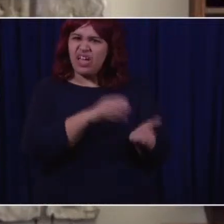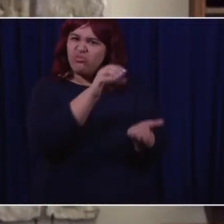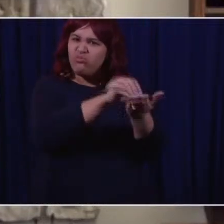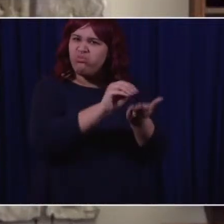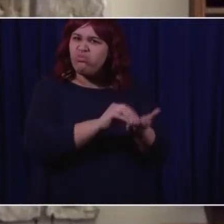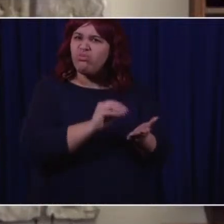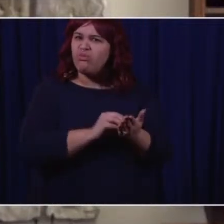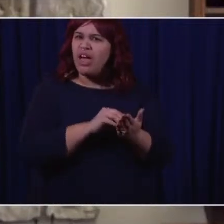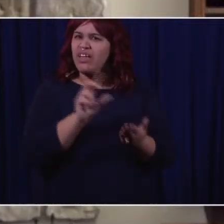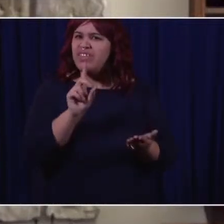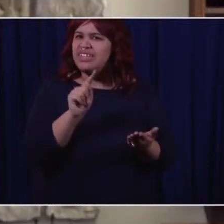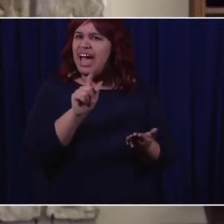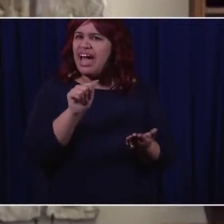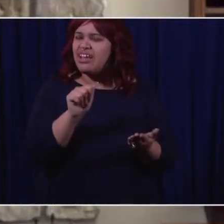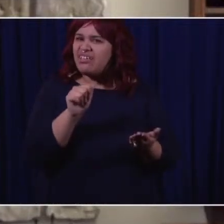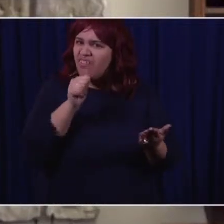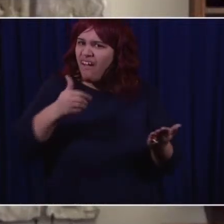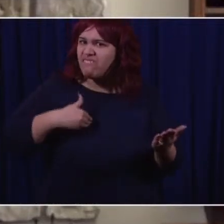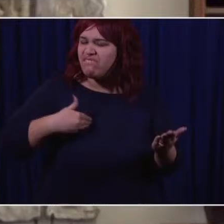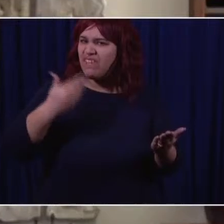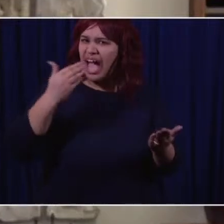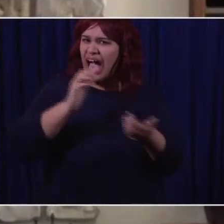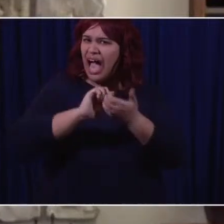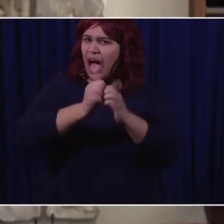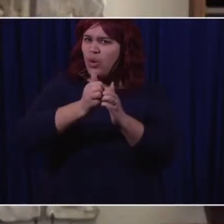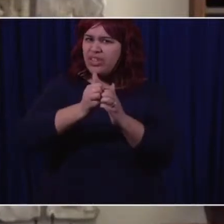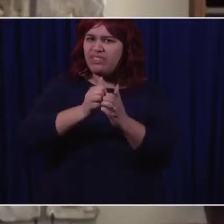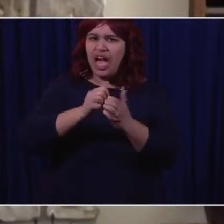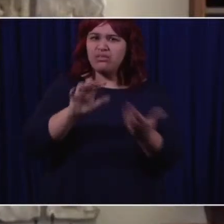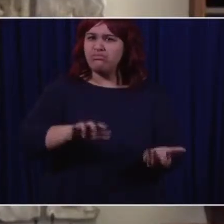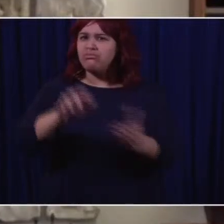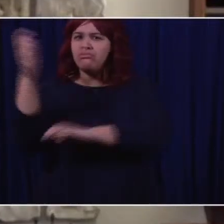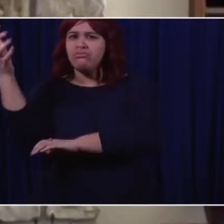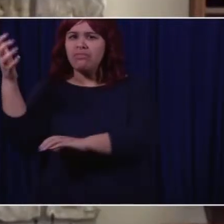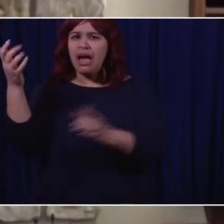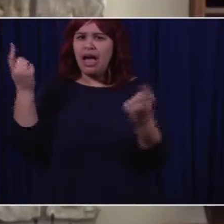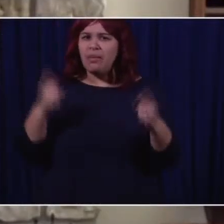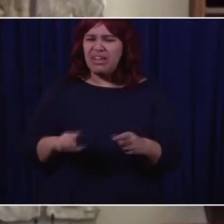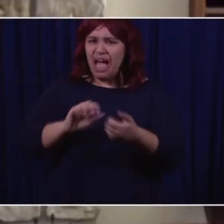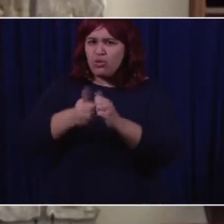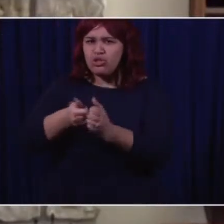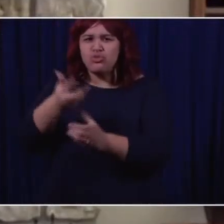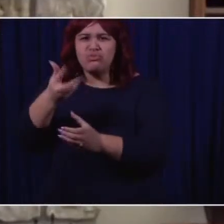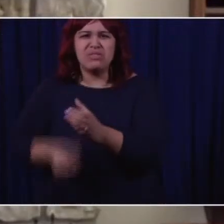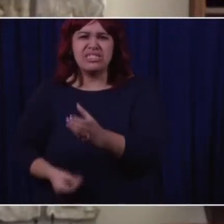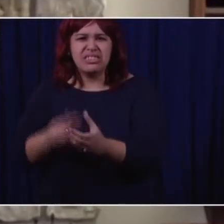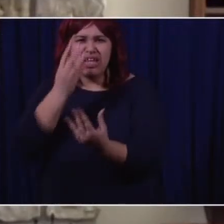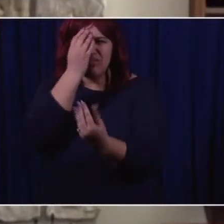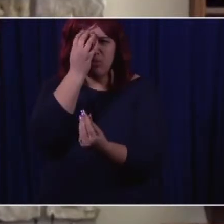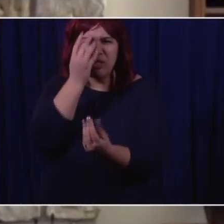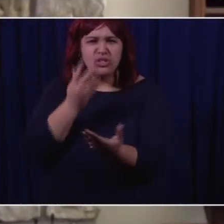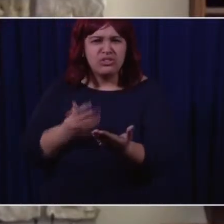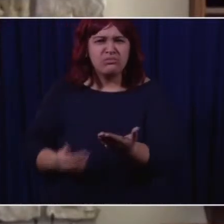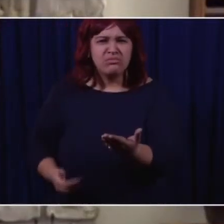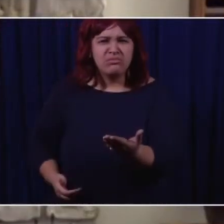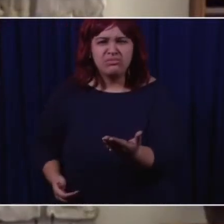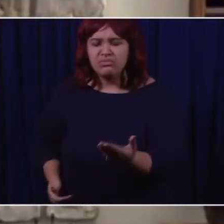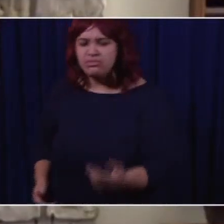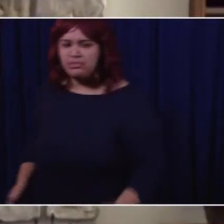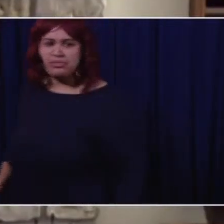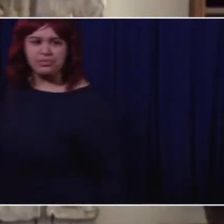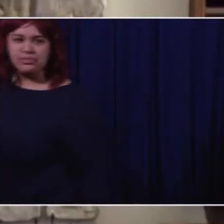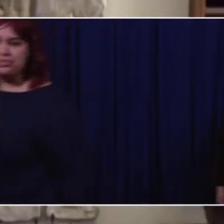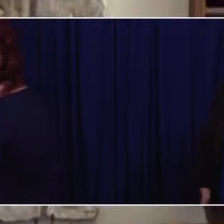know, we can trust these numbers? Yeah, well, let me go to the director. Director, I think you are on there. I